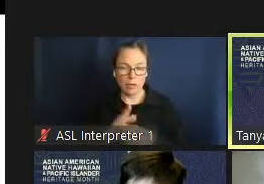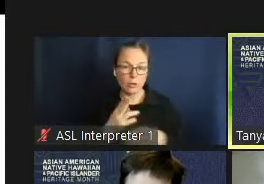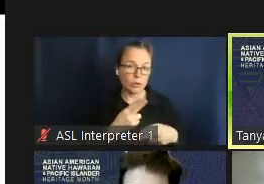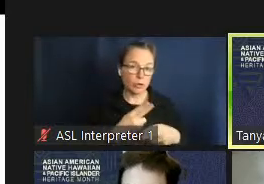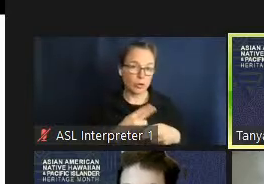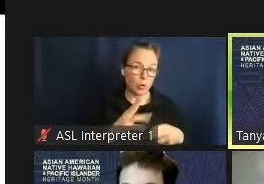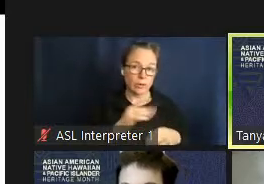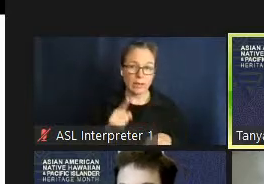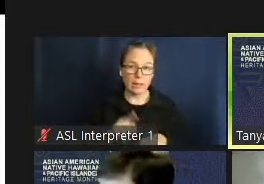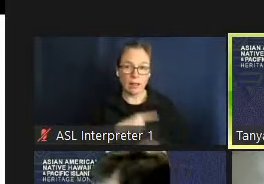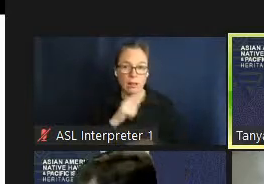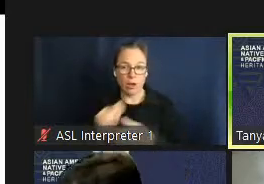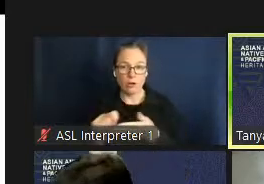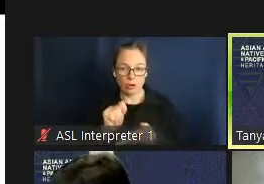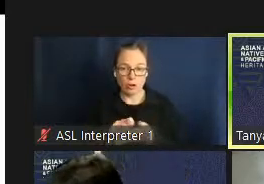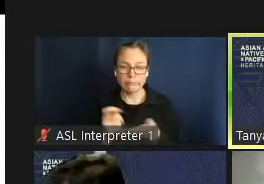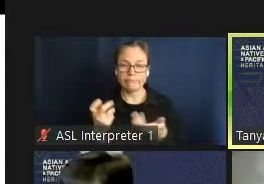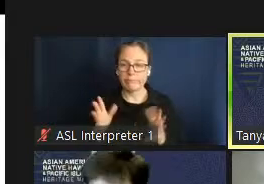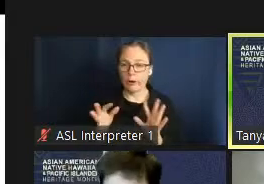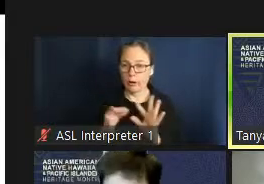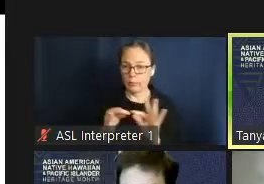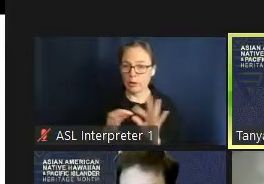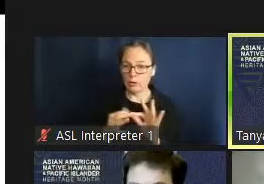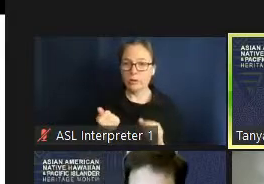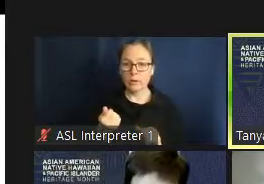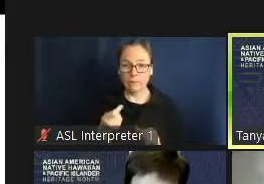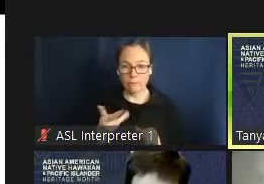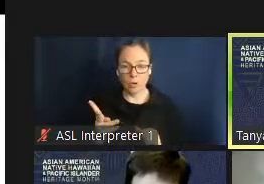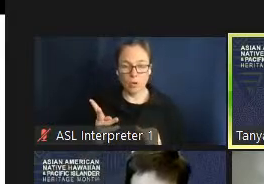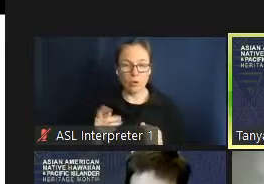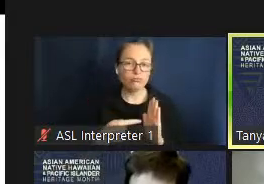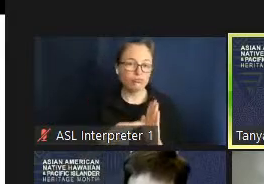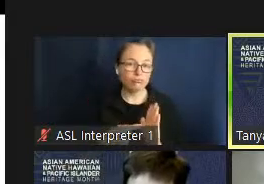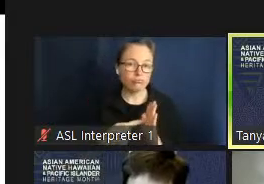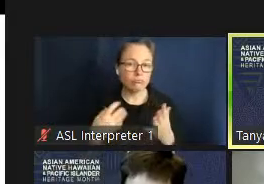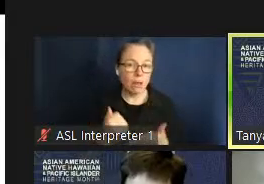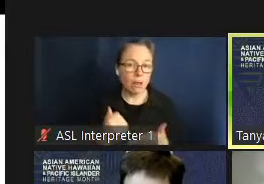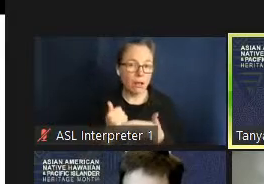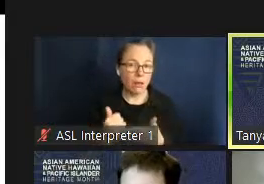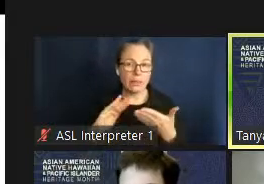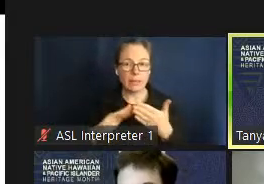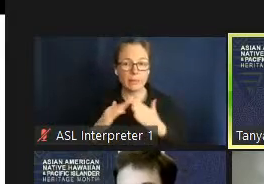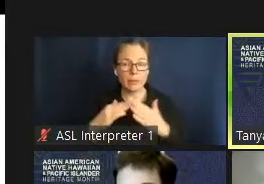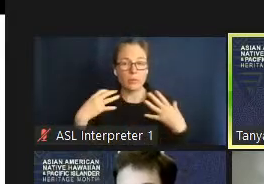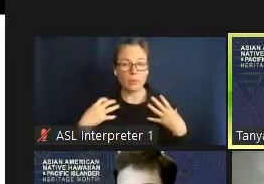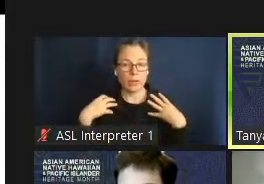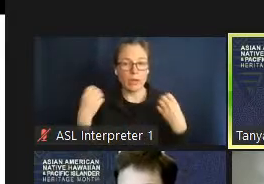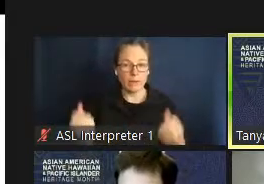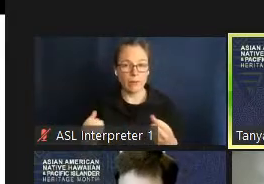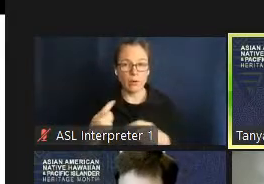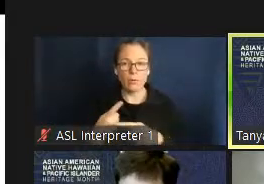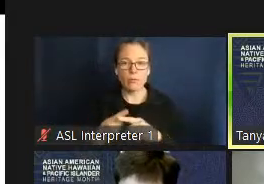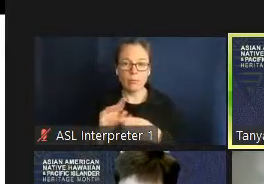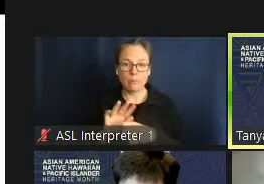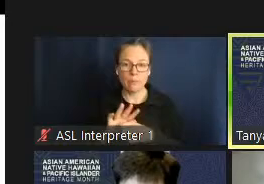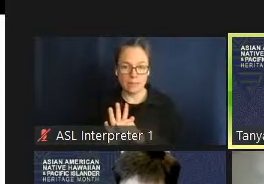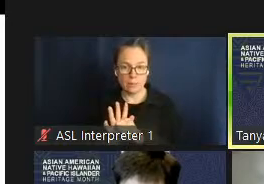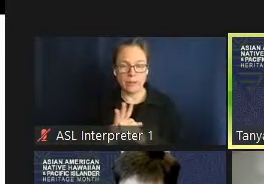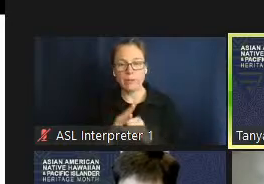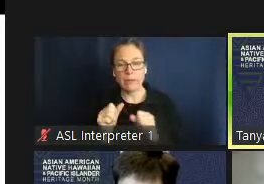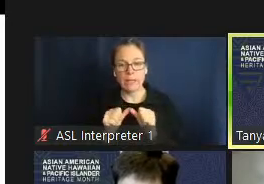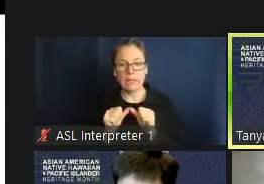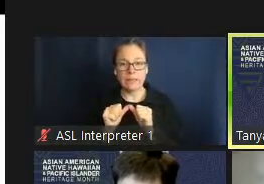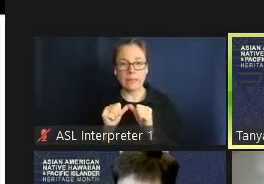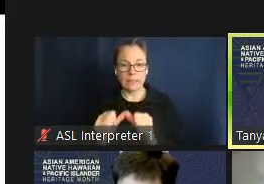term. I've already mentioned some of these priorities, such as helping our community to recover from the pandemic and continuing with